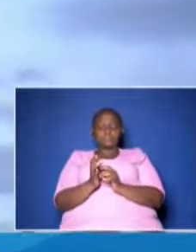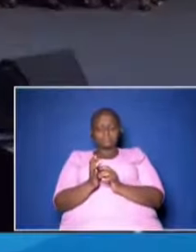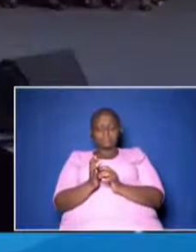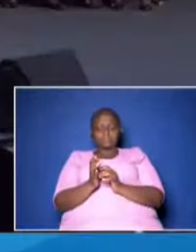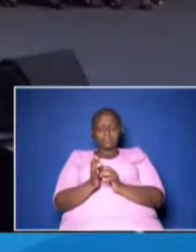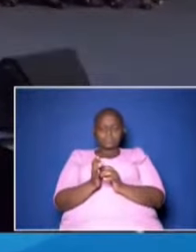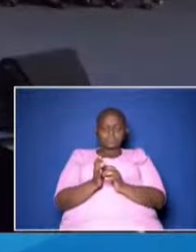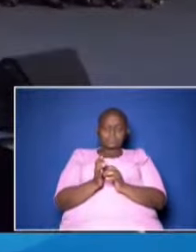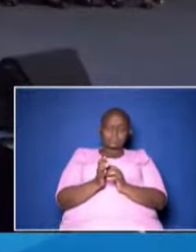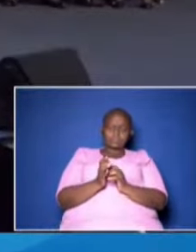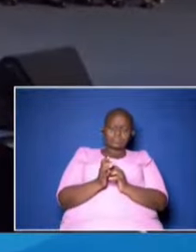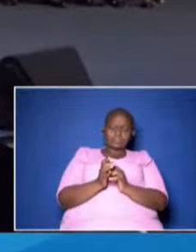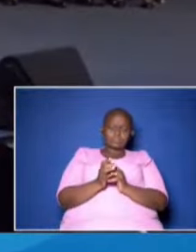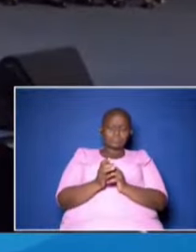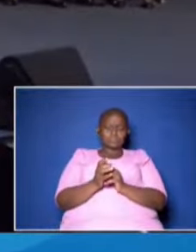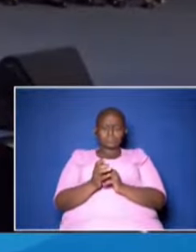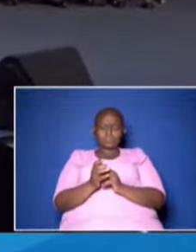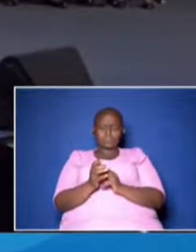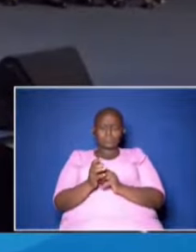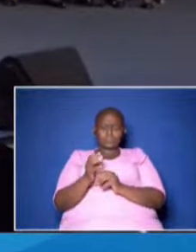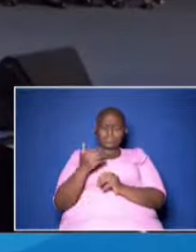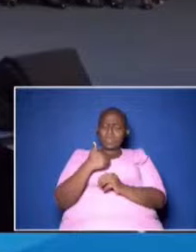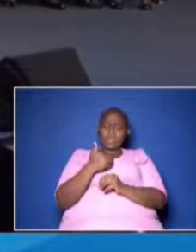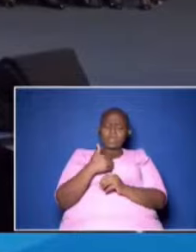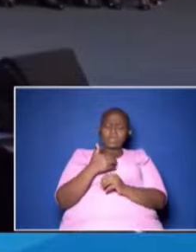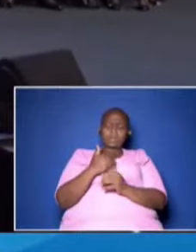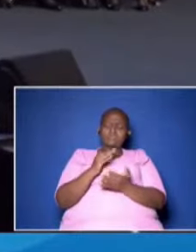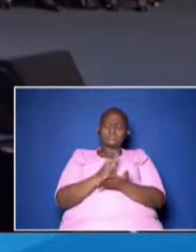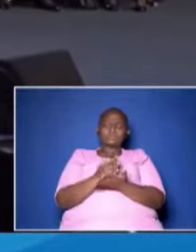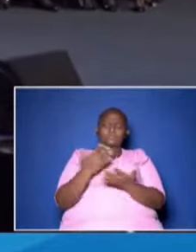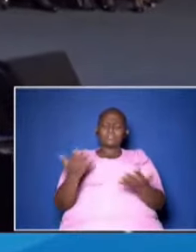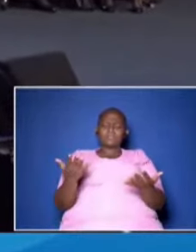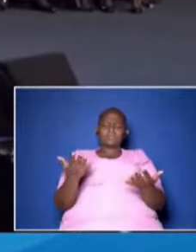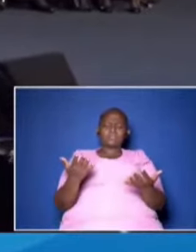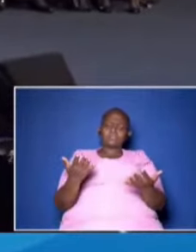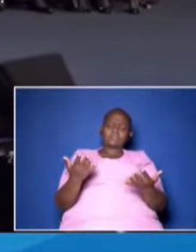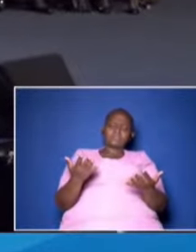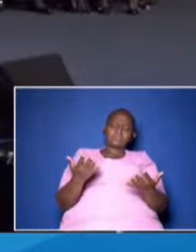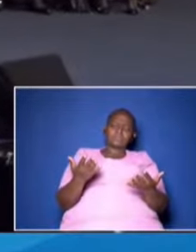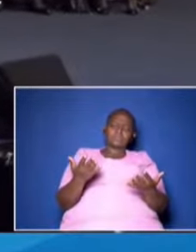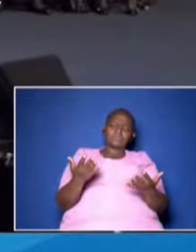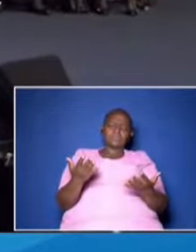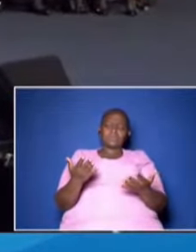something but there's something